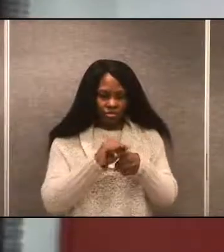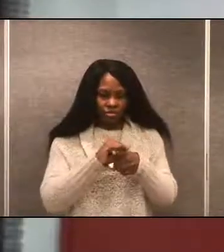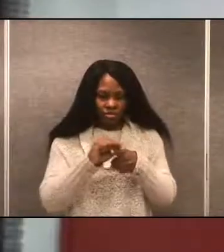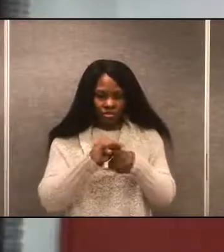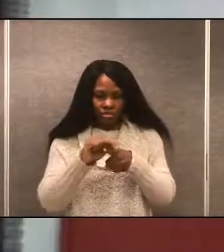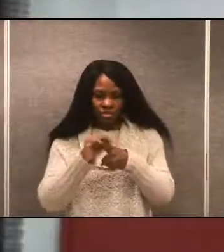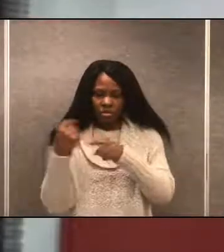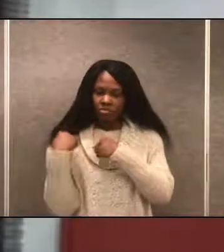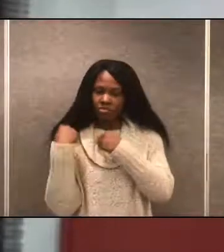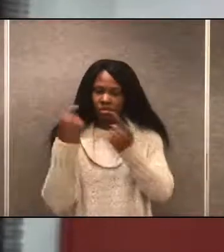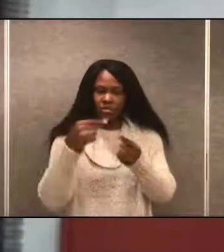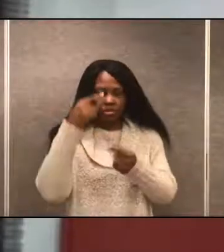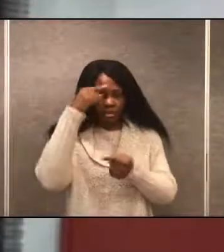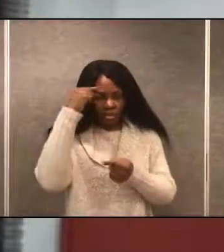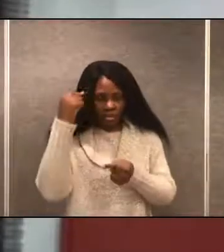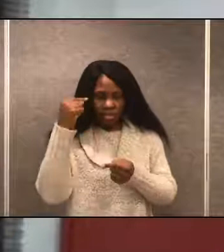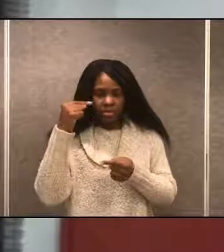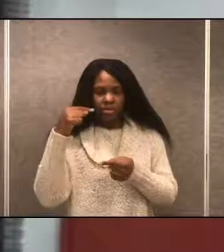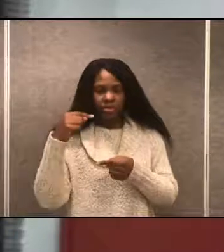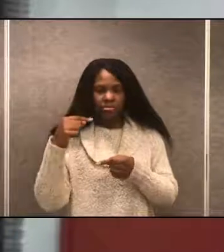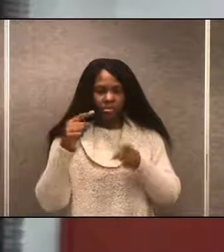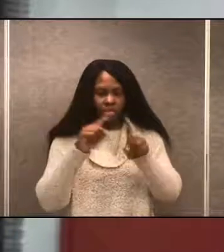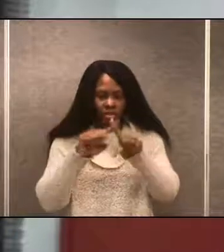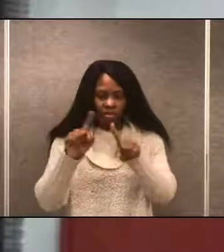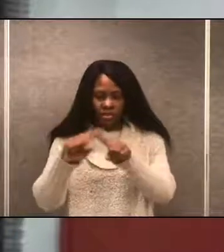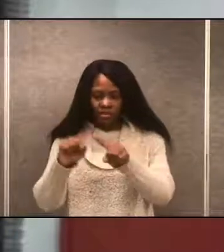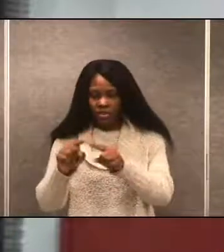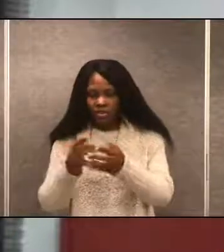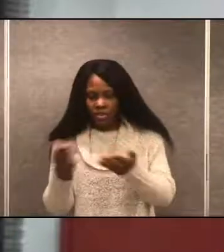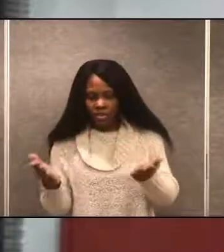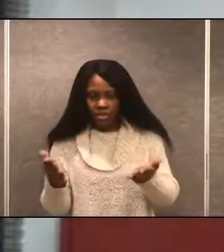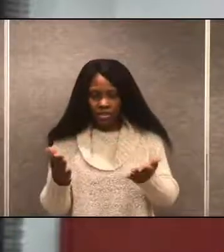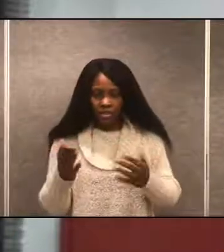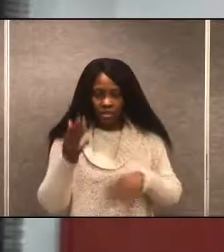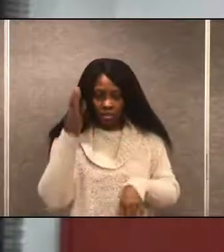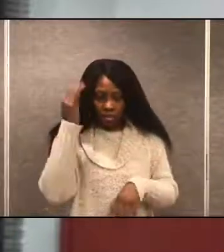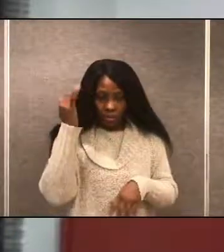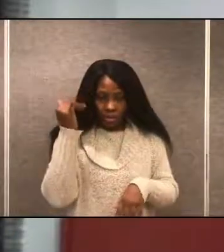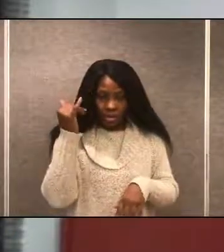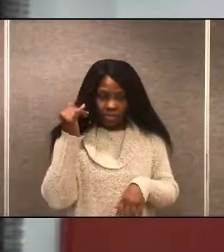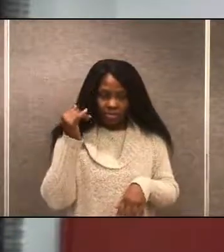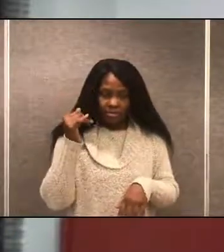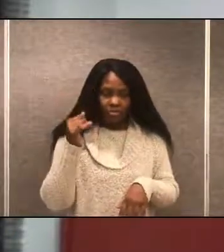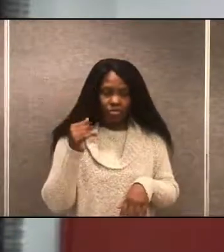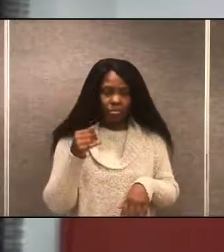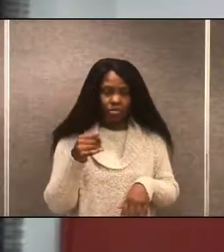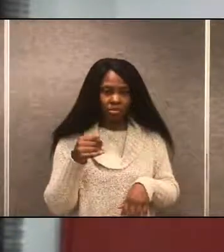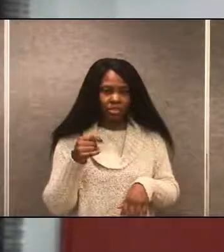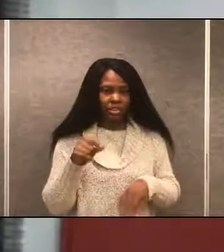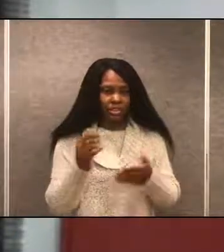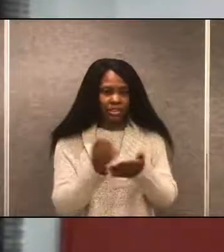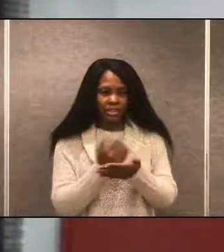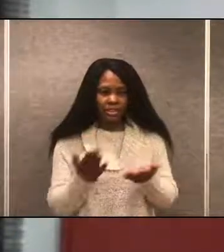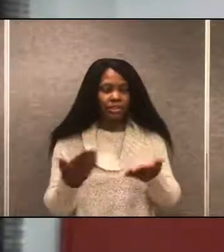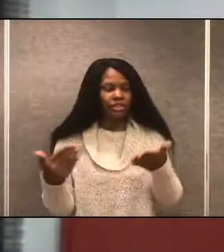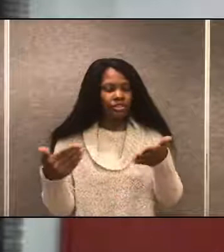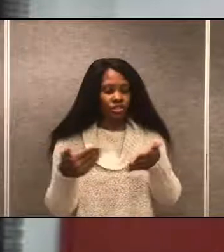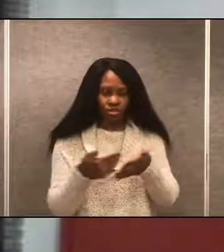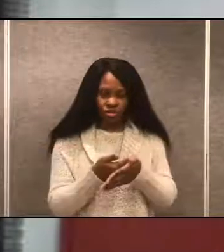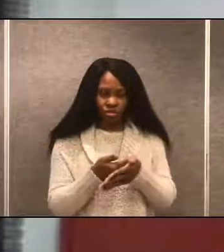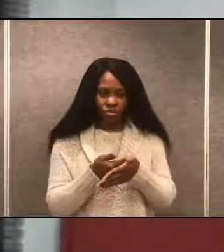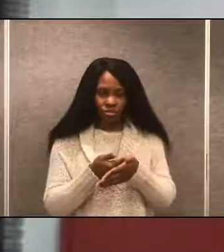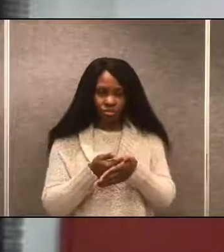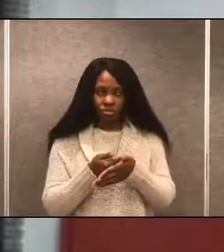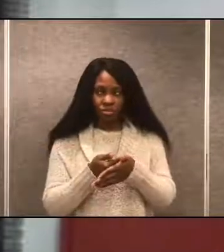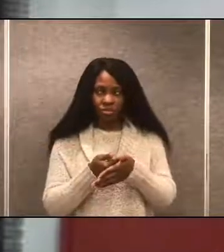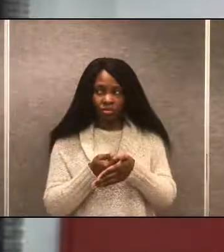summertime on various things and strategies. Because this is something that is new, then there's going to have to